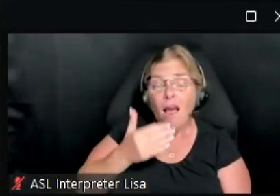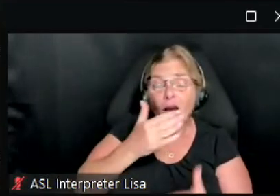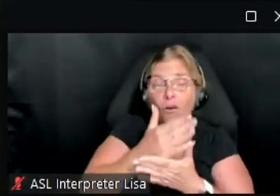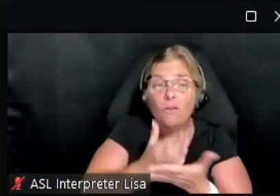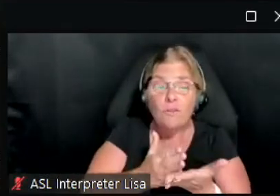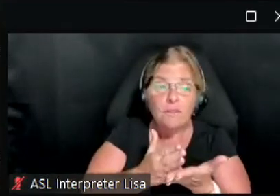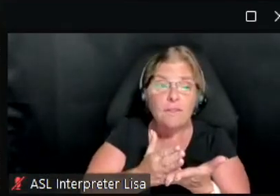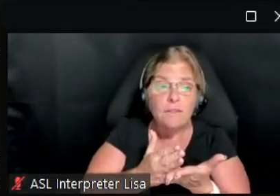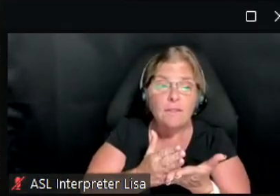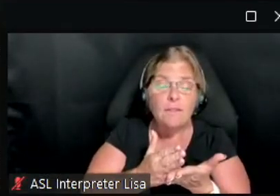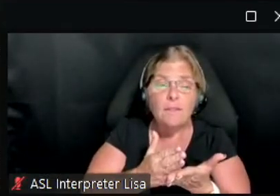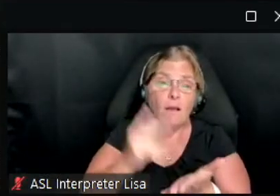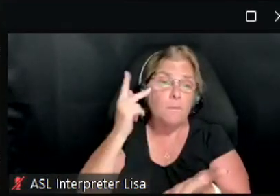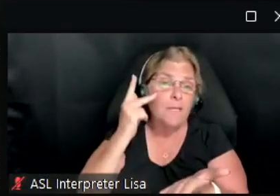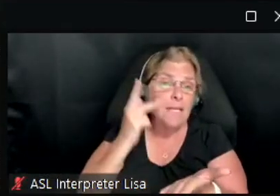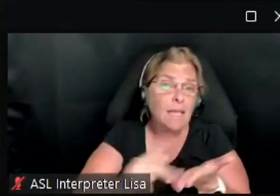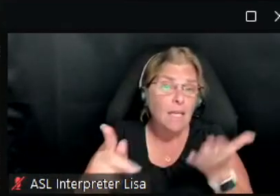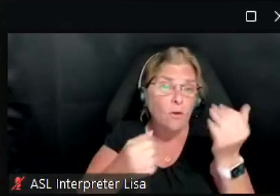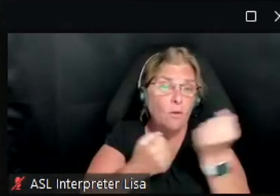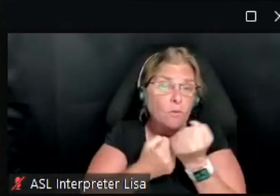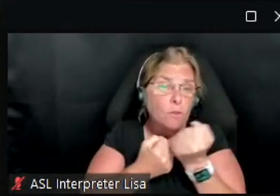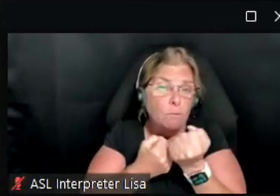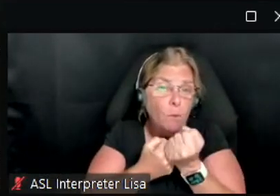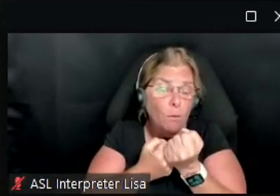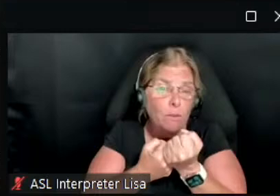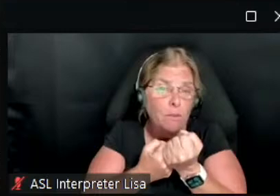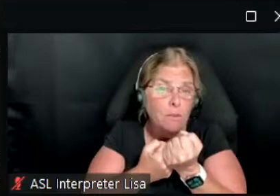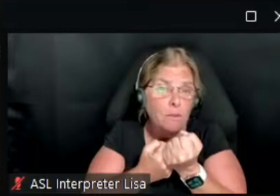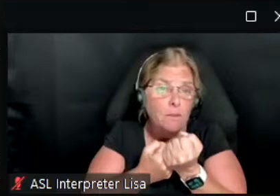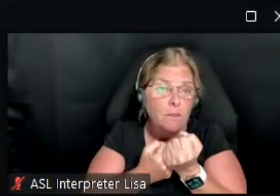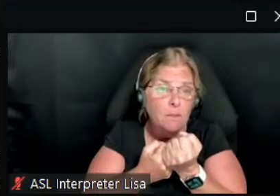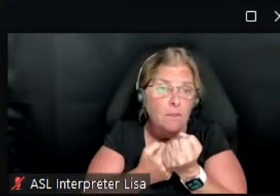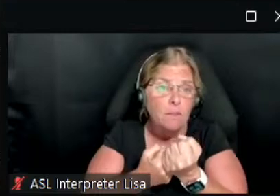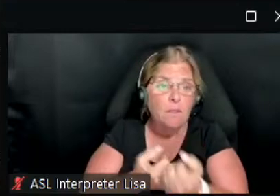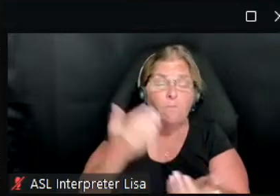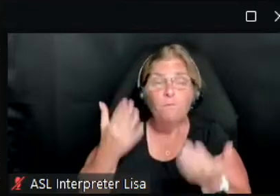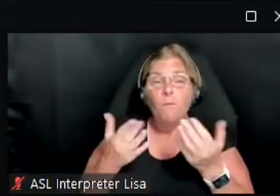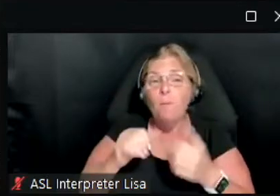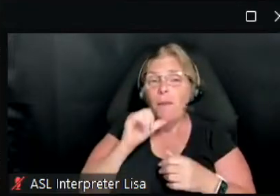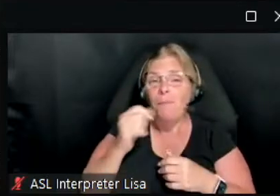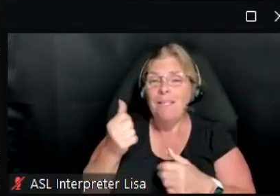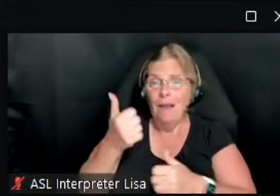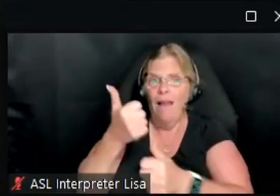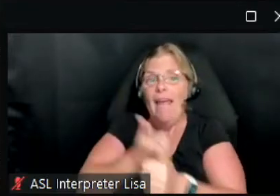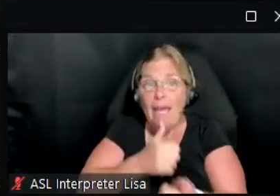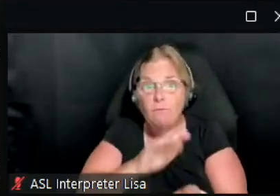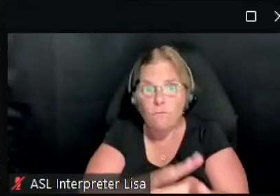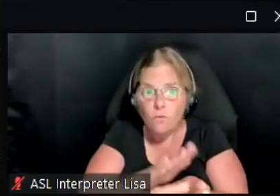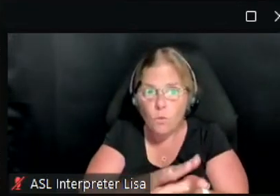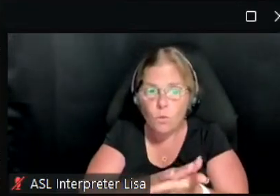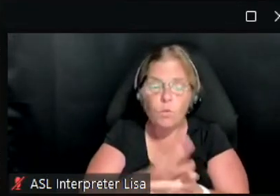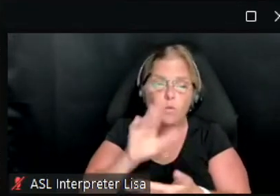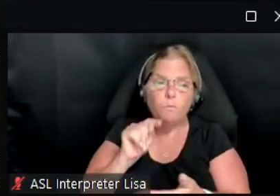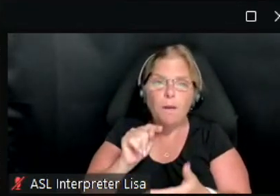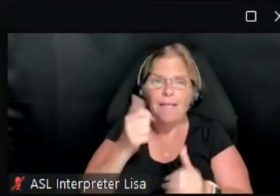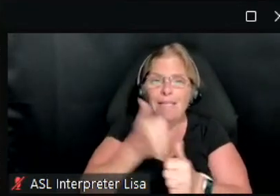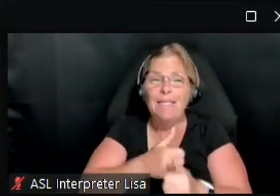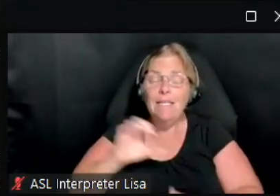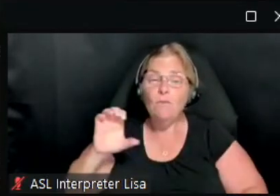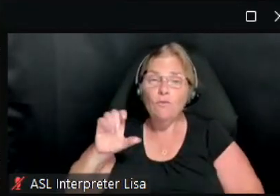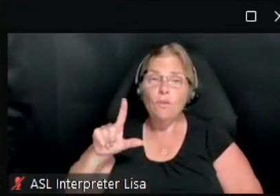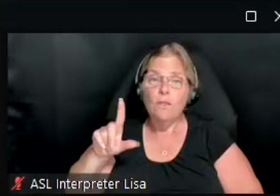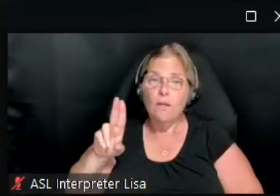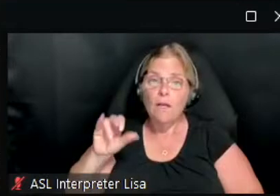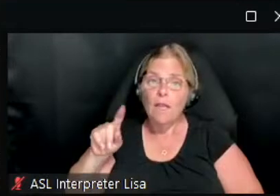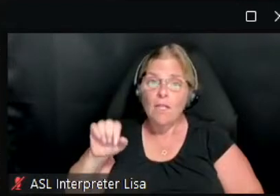clerical support. There might not be able to be someone in every school, but at least each cluster or something gets